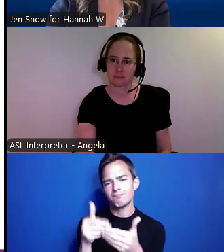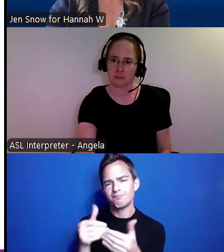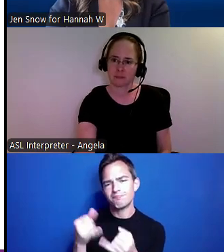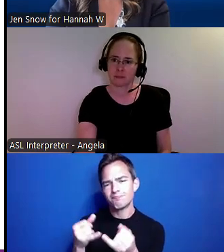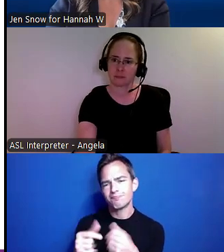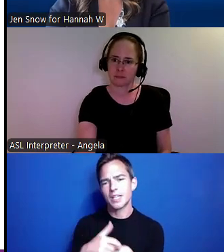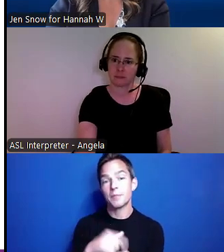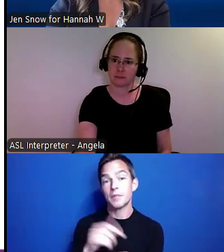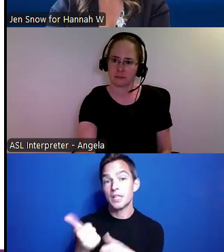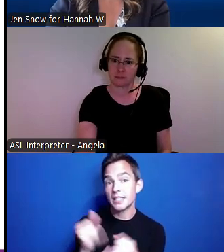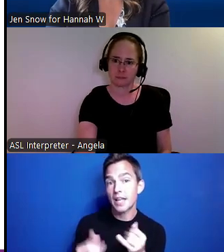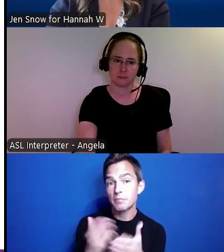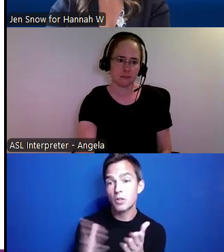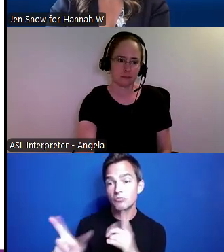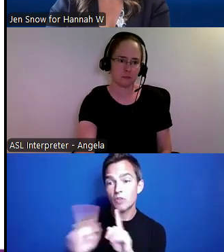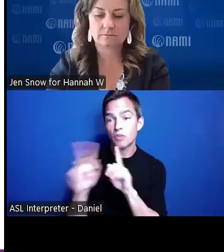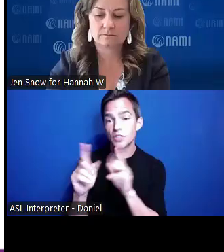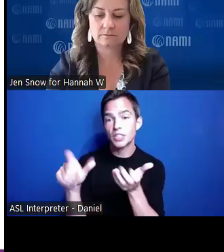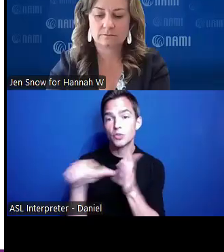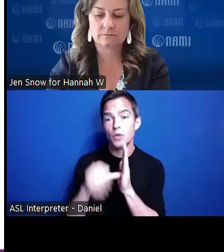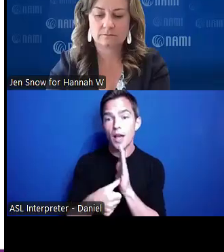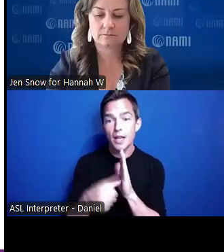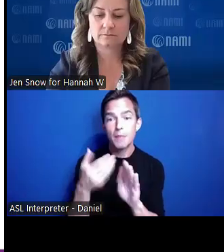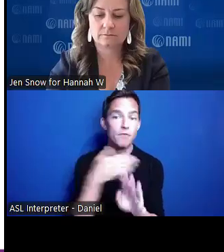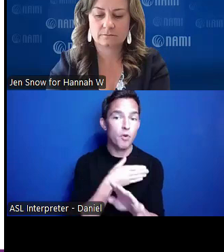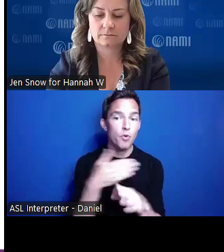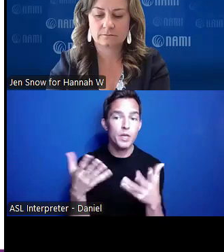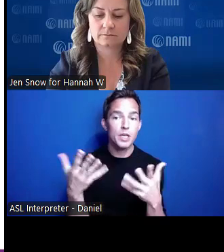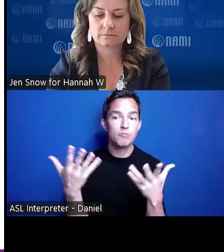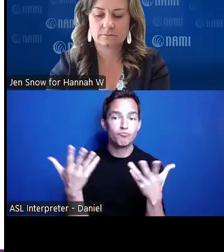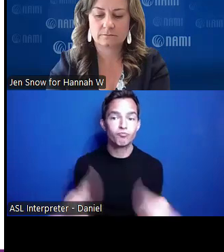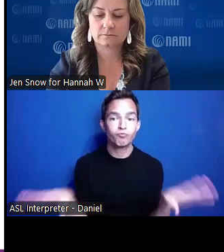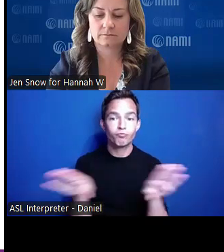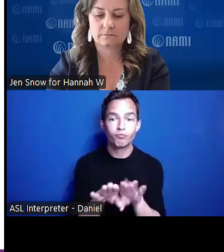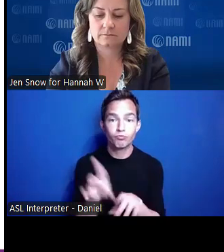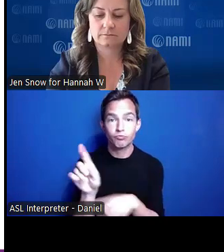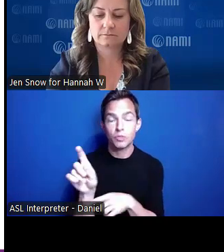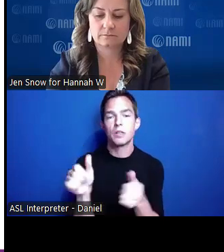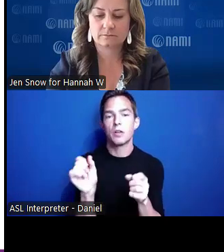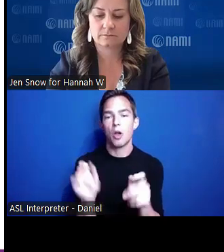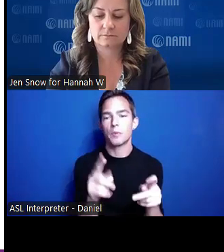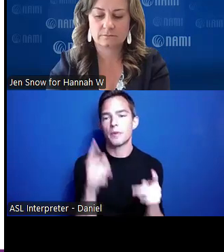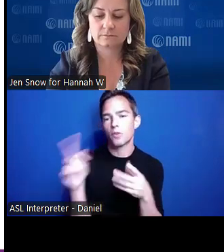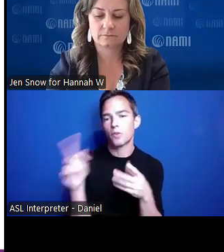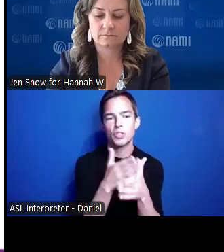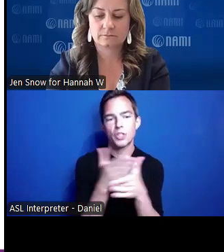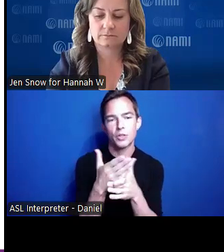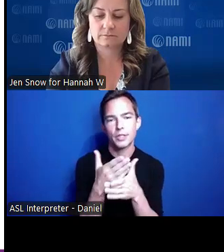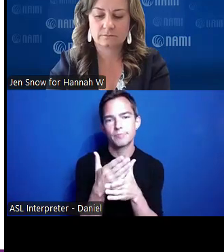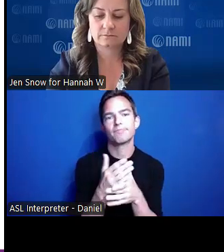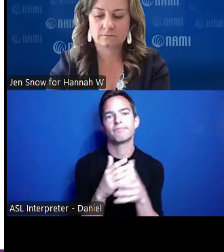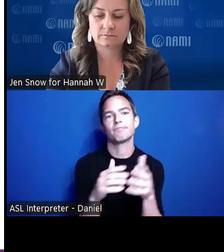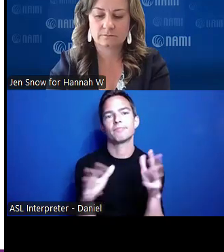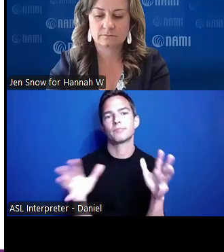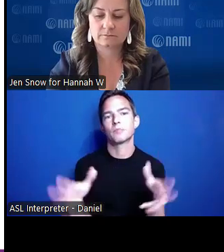of conversation that we really need to highlight before we call it a day. Opportunities for sharing last announcements, or if there's